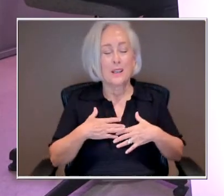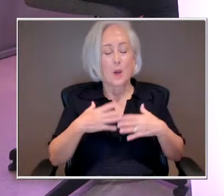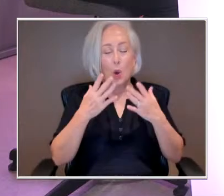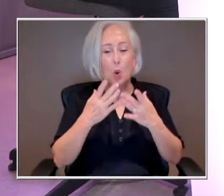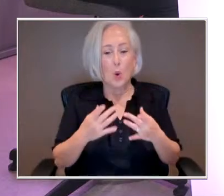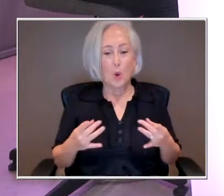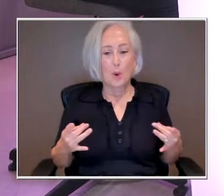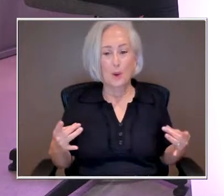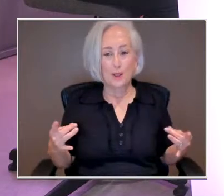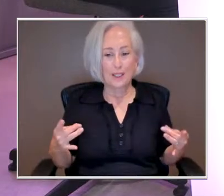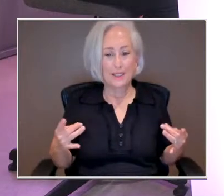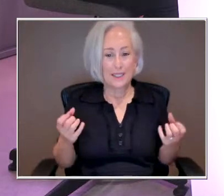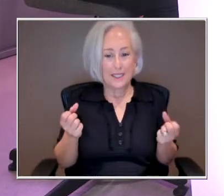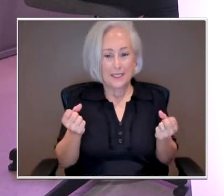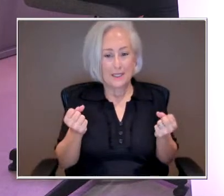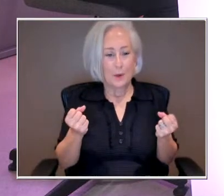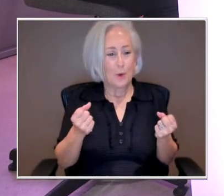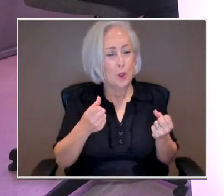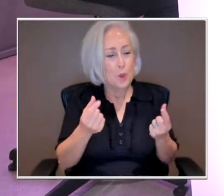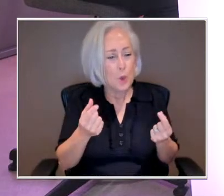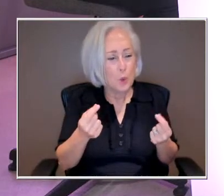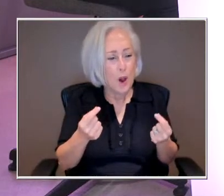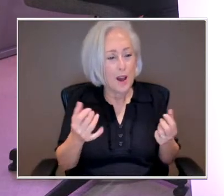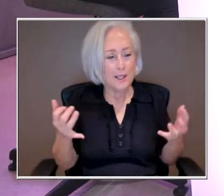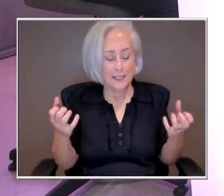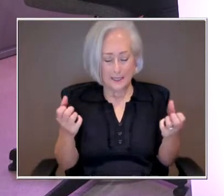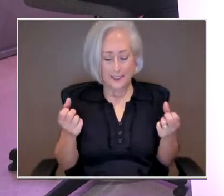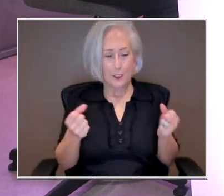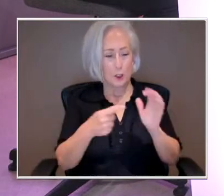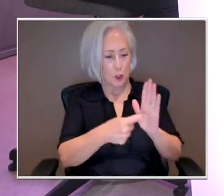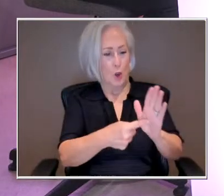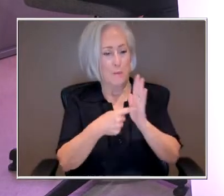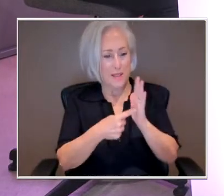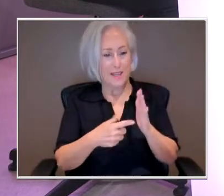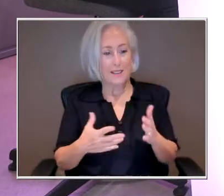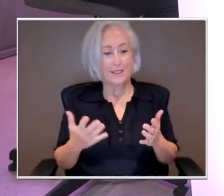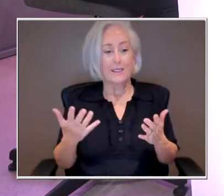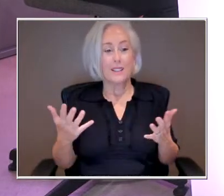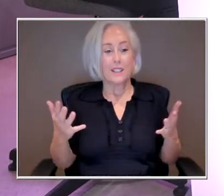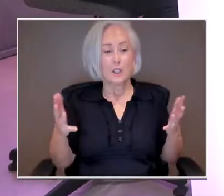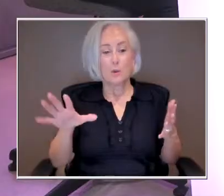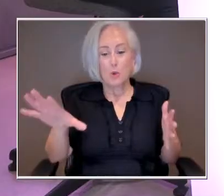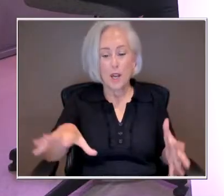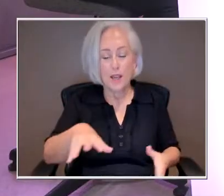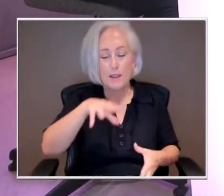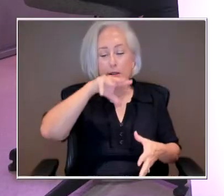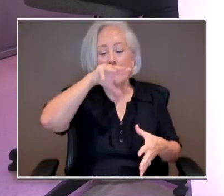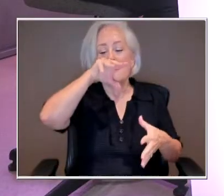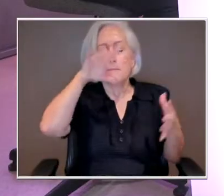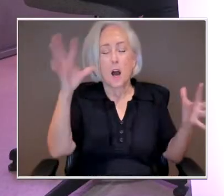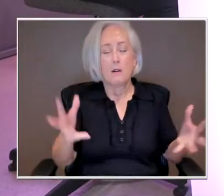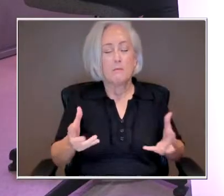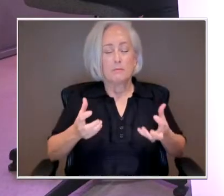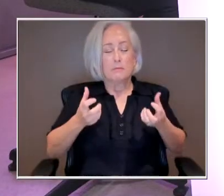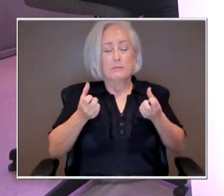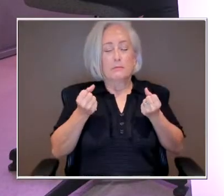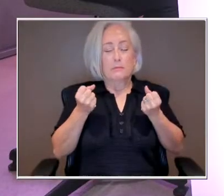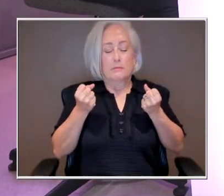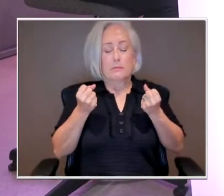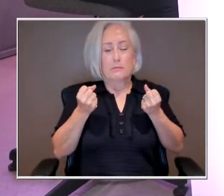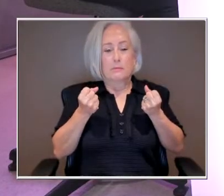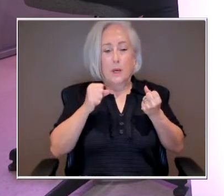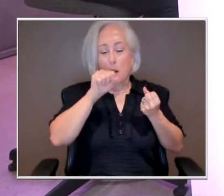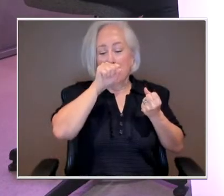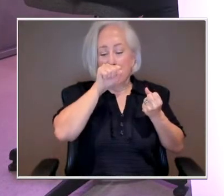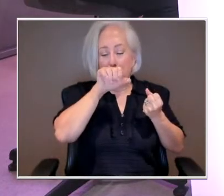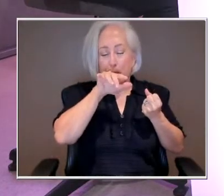What is it? You clench your fists? Yeah. Take it deep. Show me how you do it. So you take your breath in, clench, and then as you